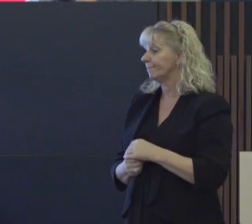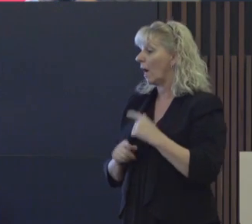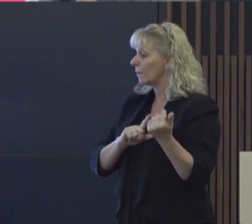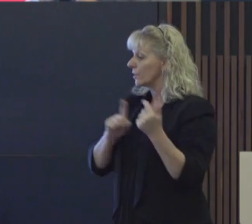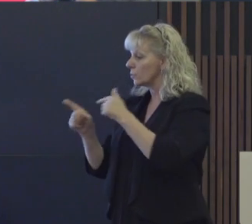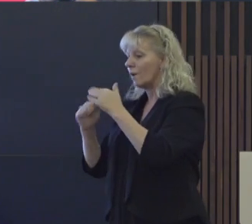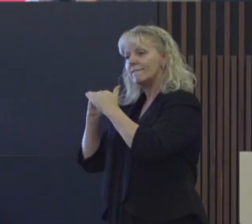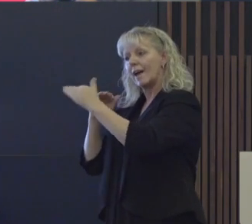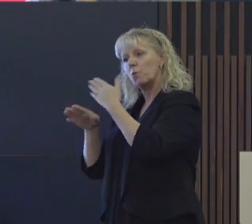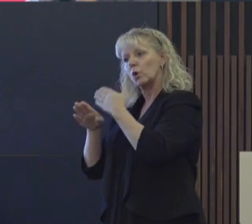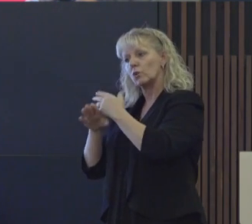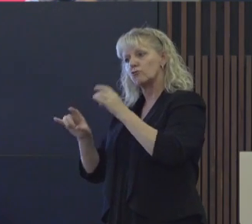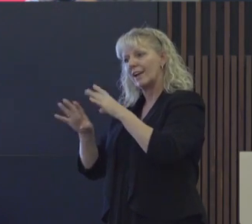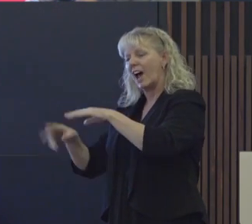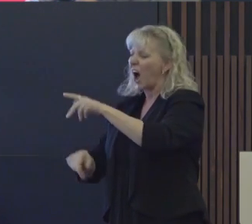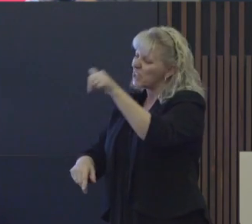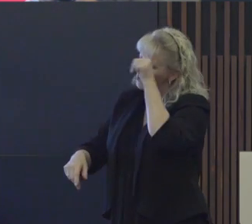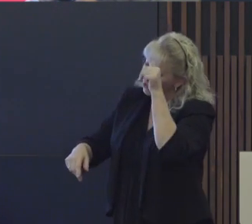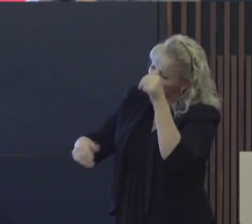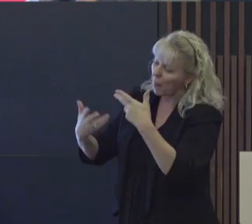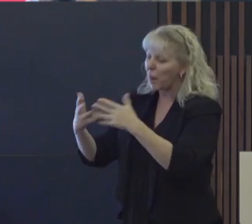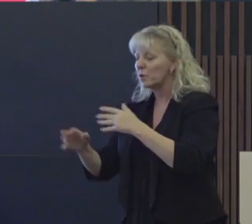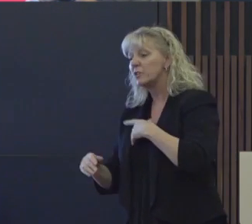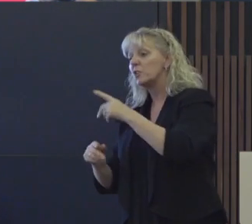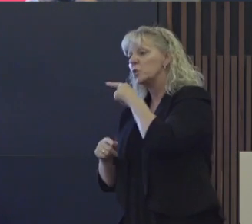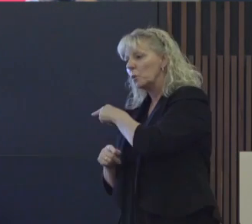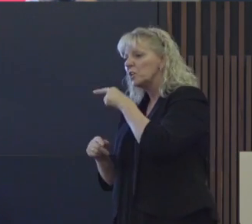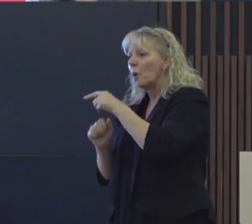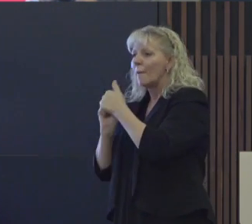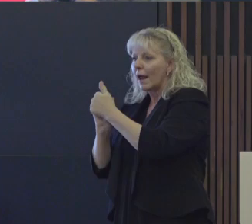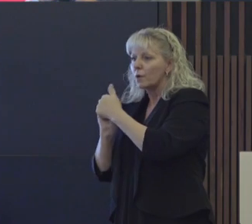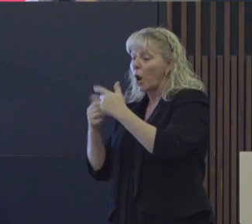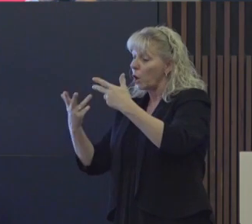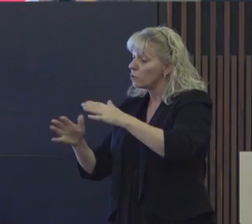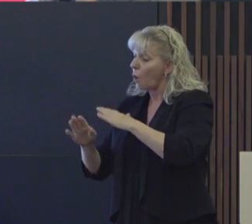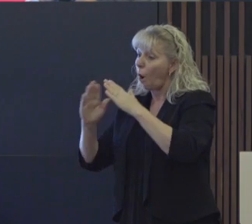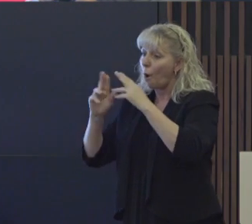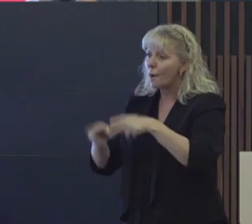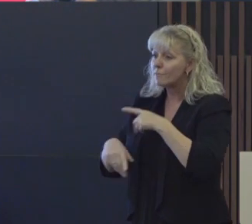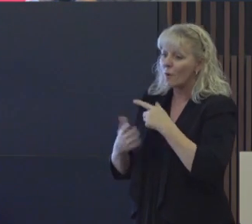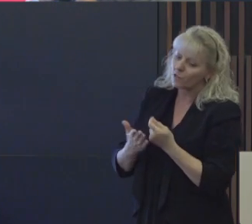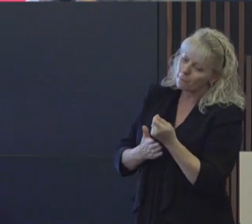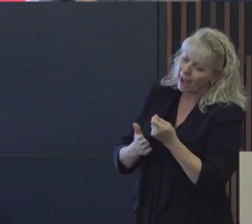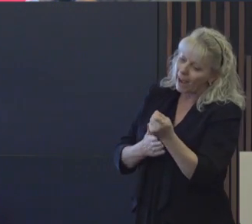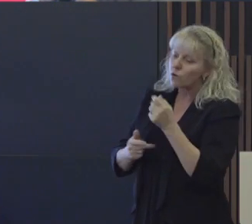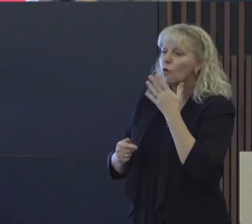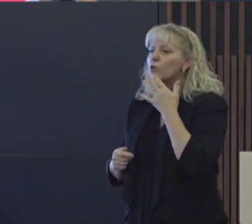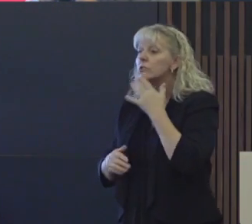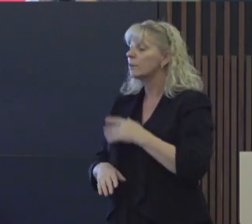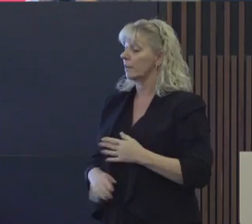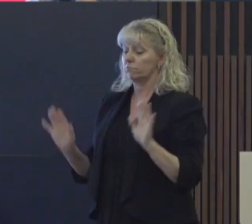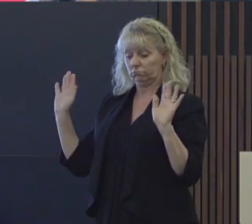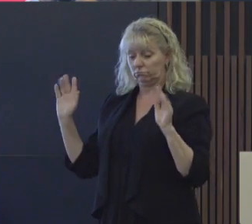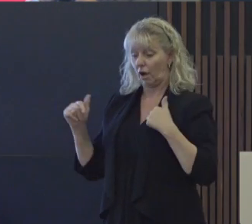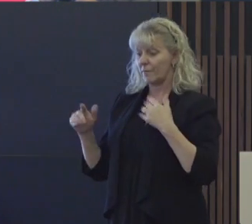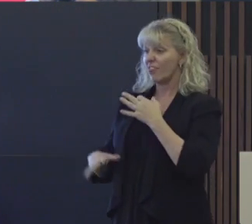these letters saying, "Well, you're going to lose. You and your partner might lose your home," and all this sort of stuff, because you're having to pay our costs. And I just wrote back saying,